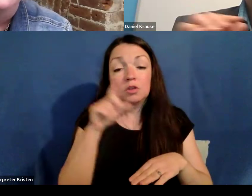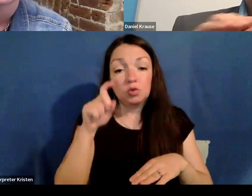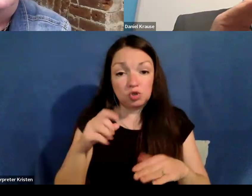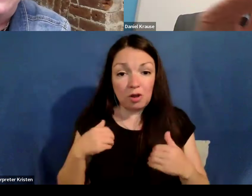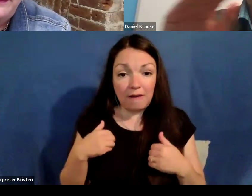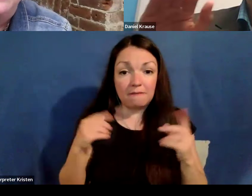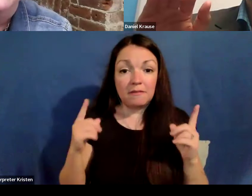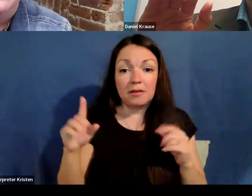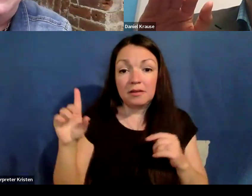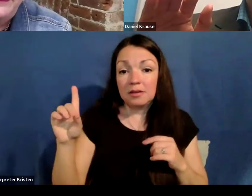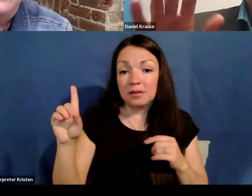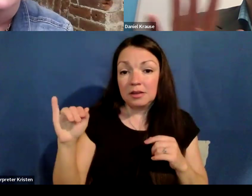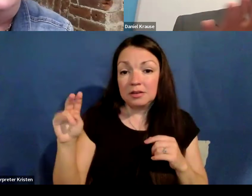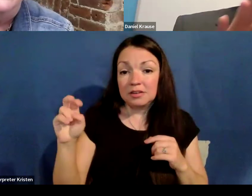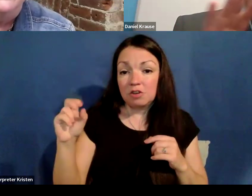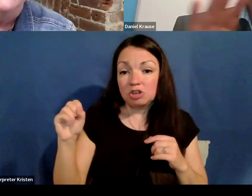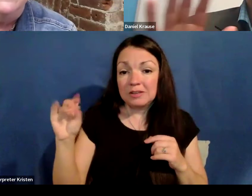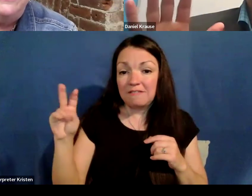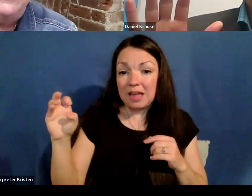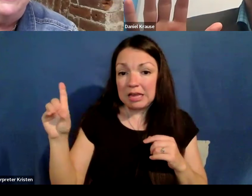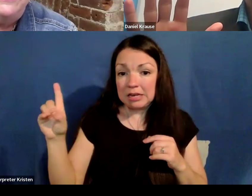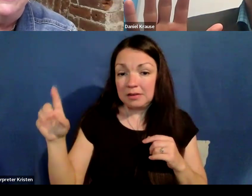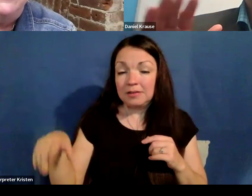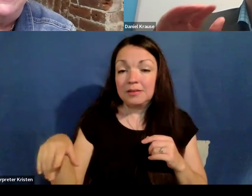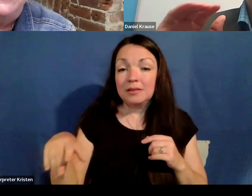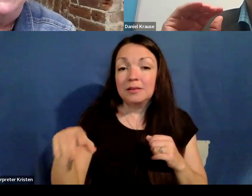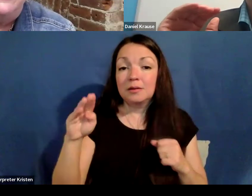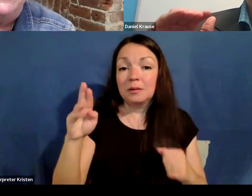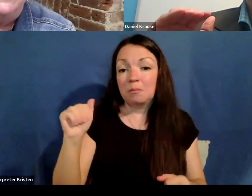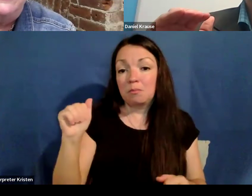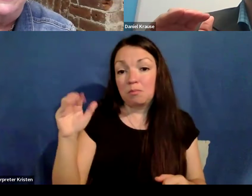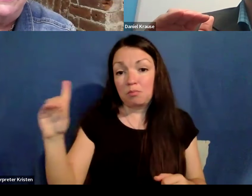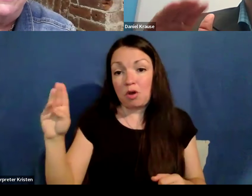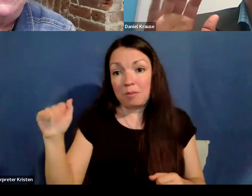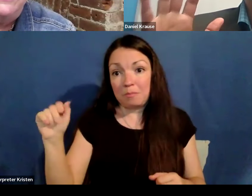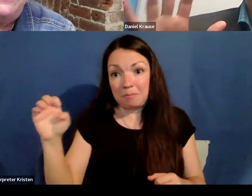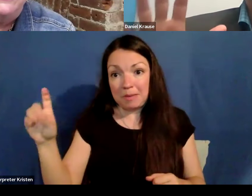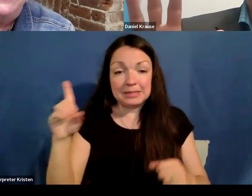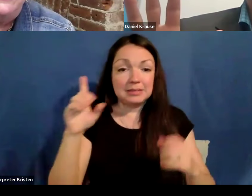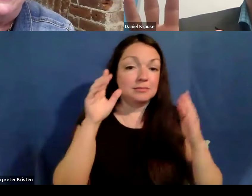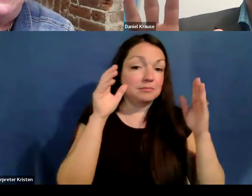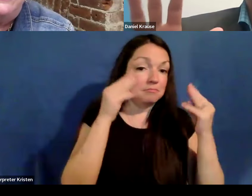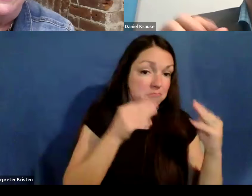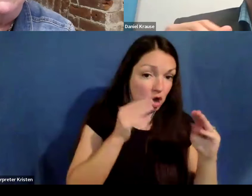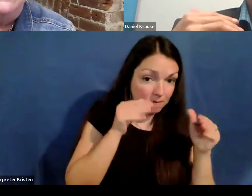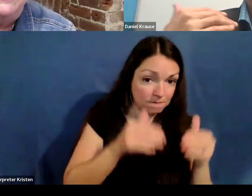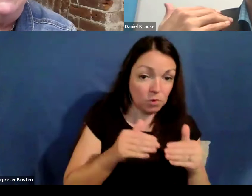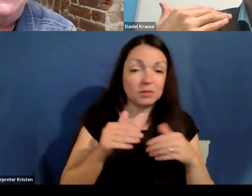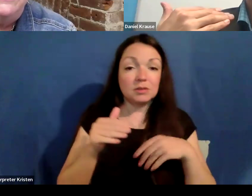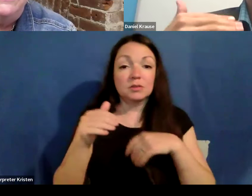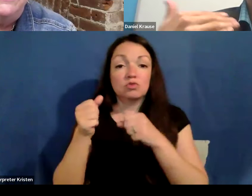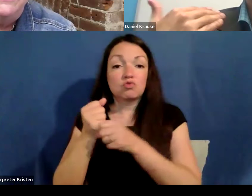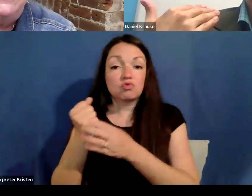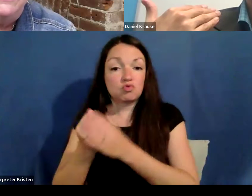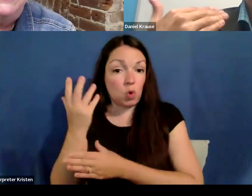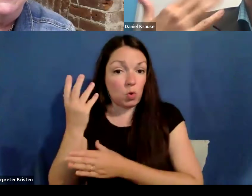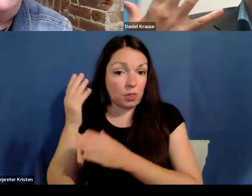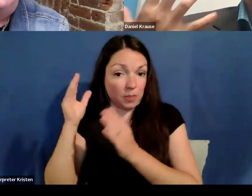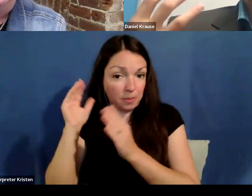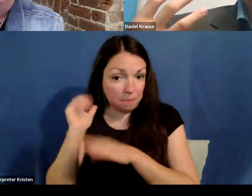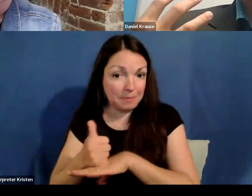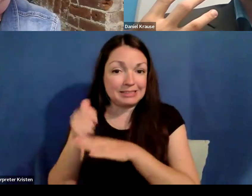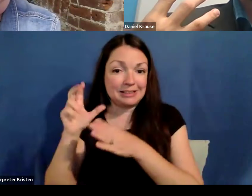diversified, Mhm. broad-based, market-focused, growth-focused investment. I'm,